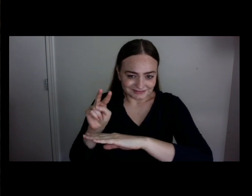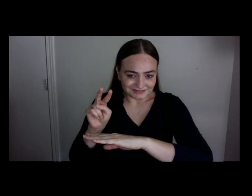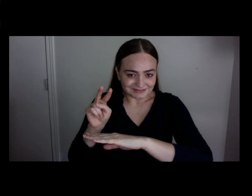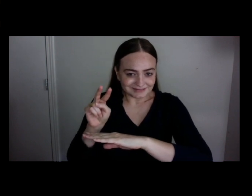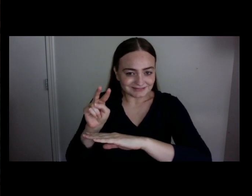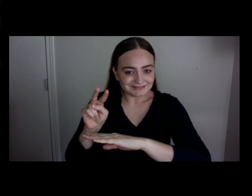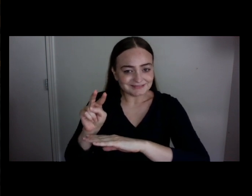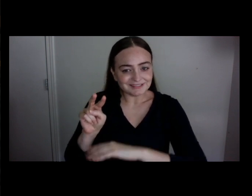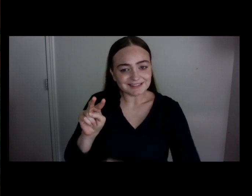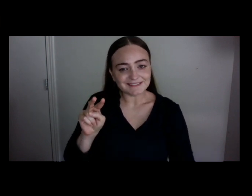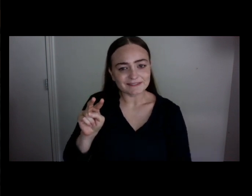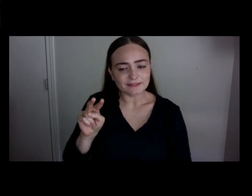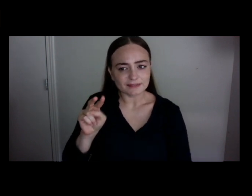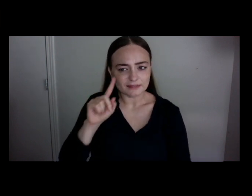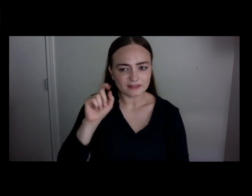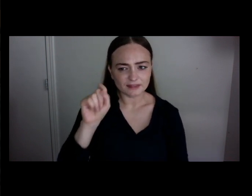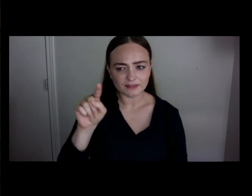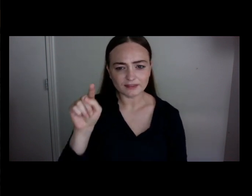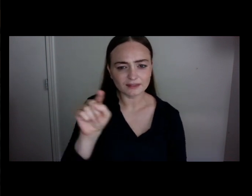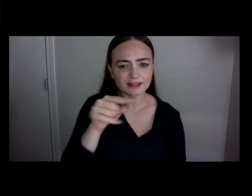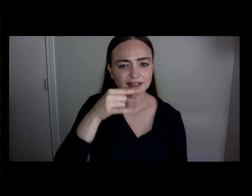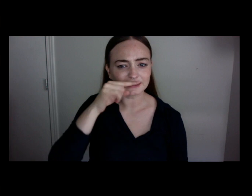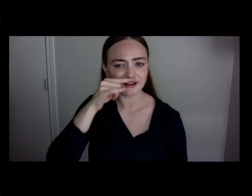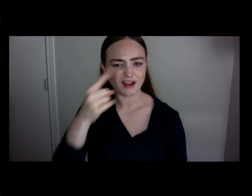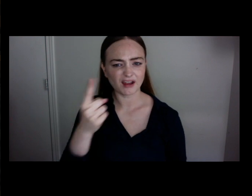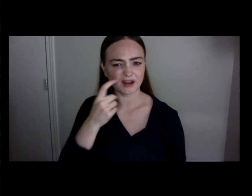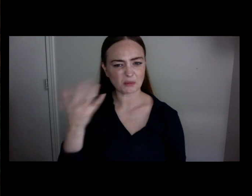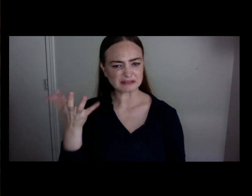Some kids ask what I am, I speed away with